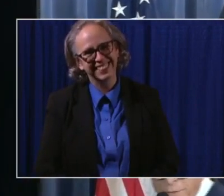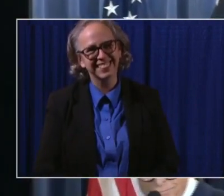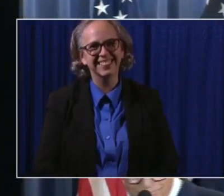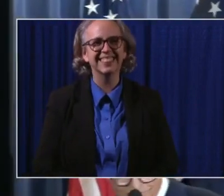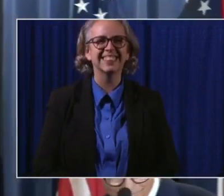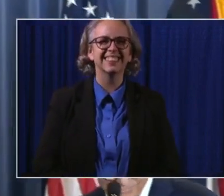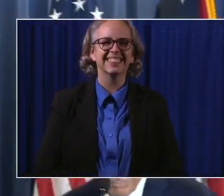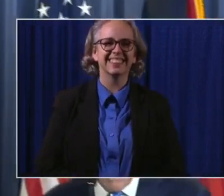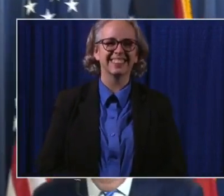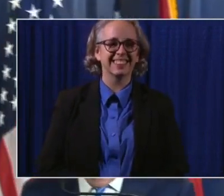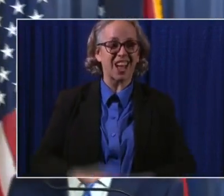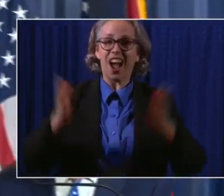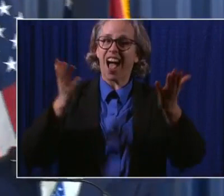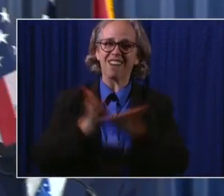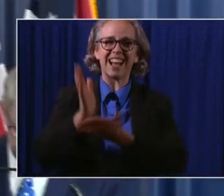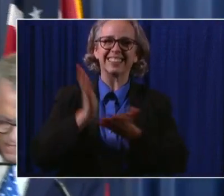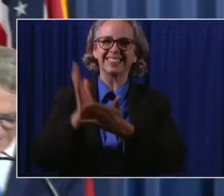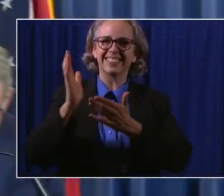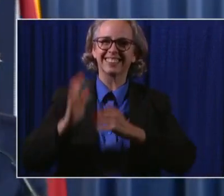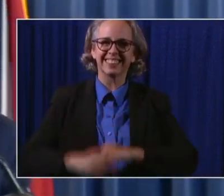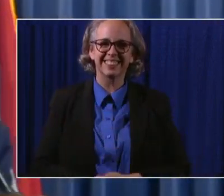All right.